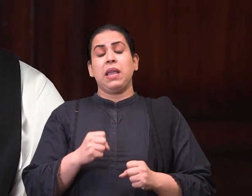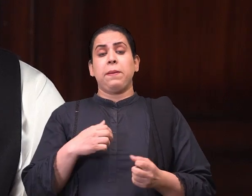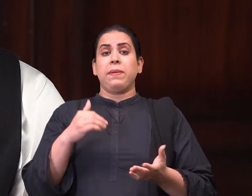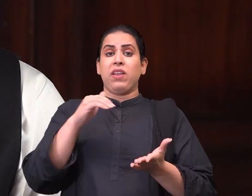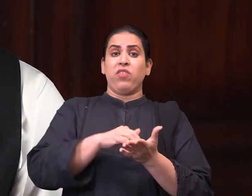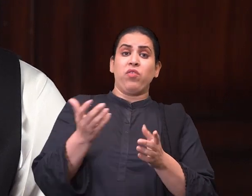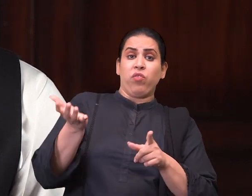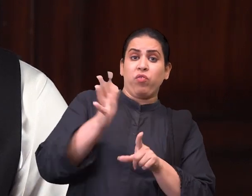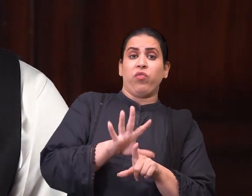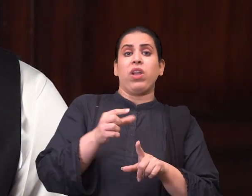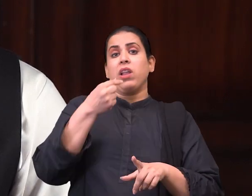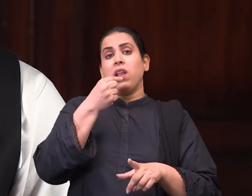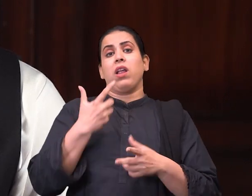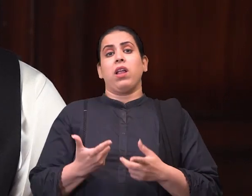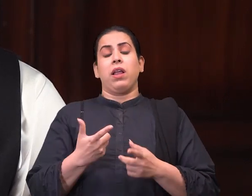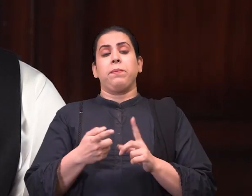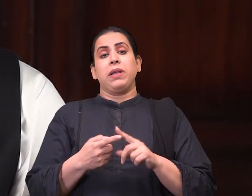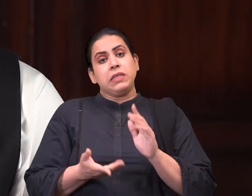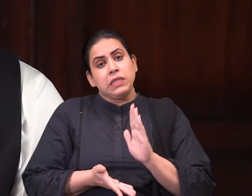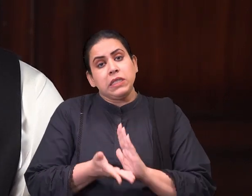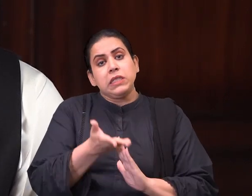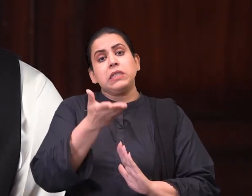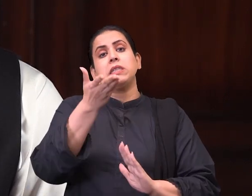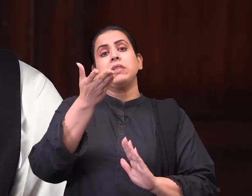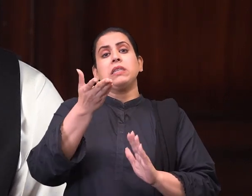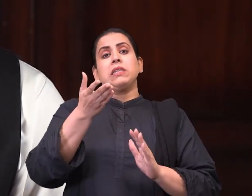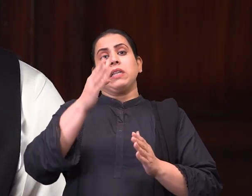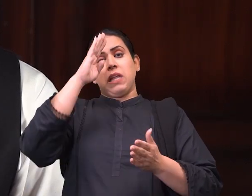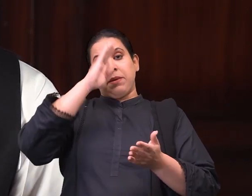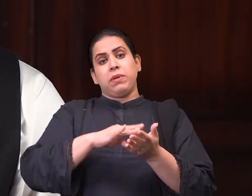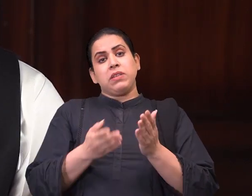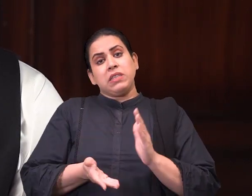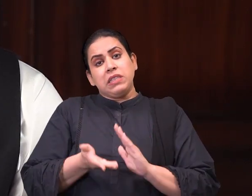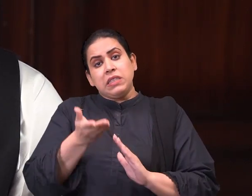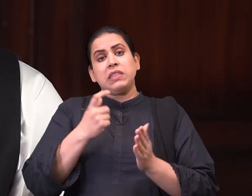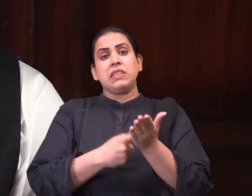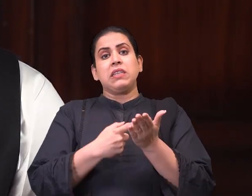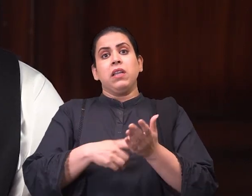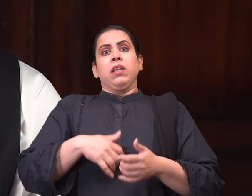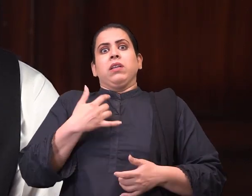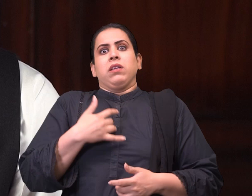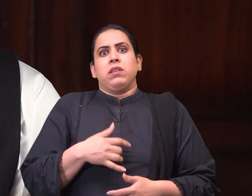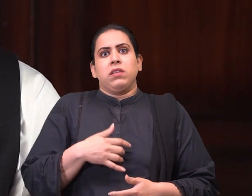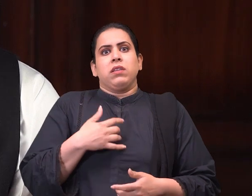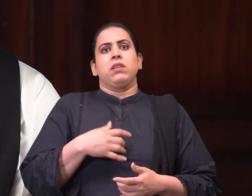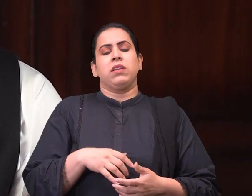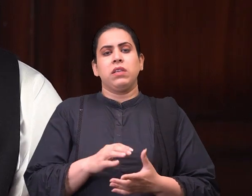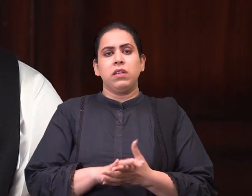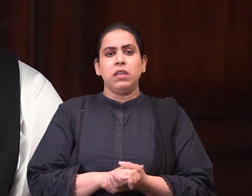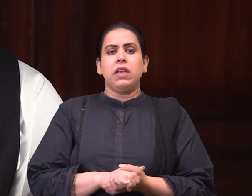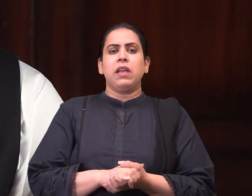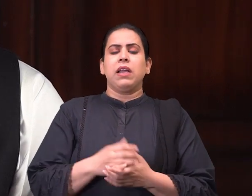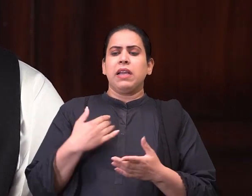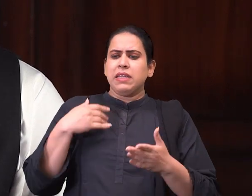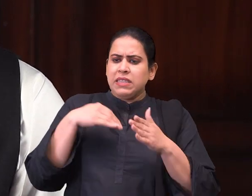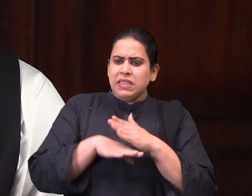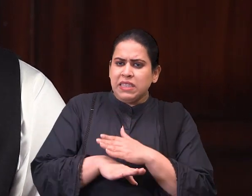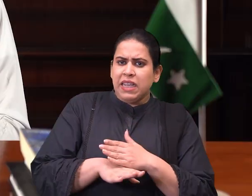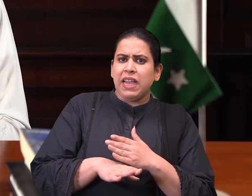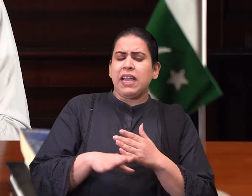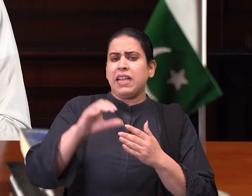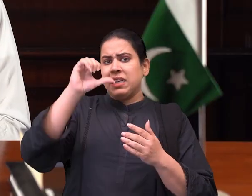not being able to attain effective treatment and increasing mortality rates as a result of asthma and